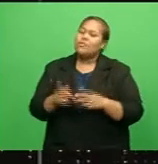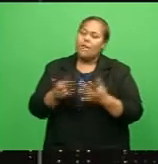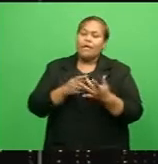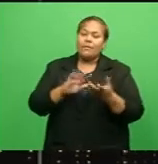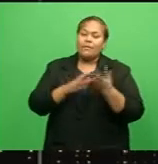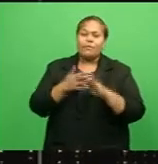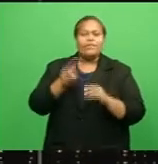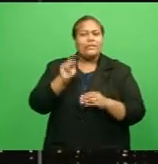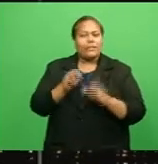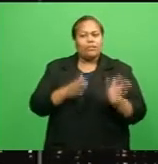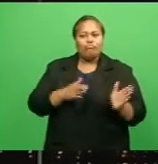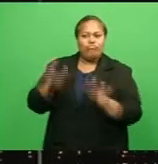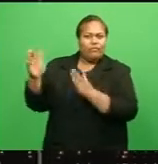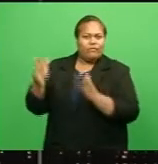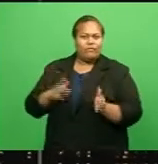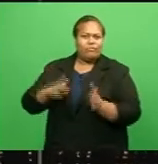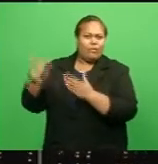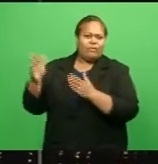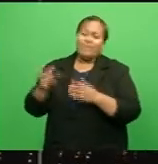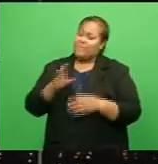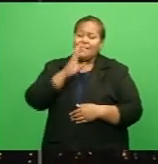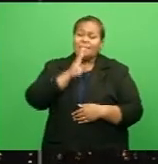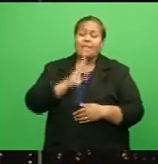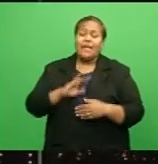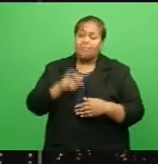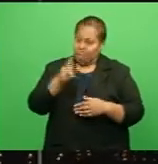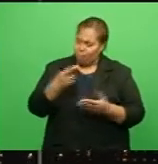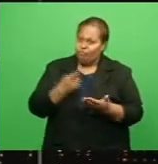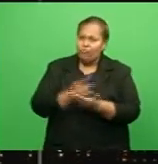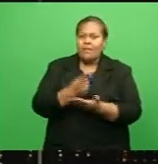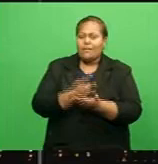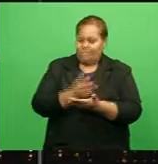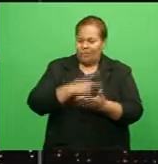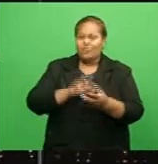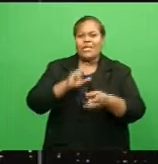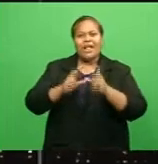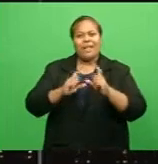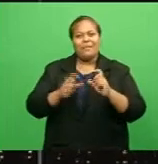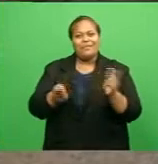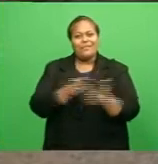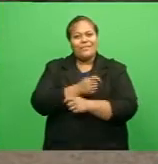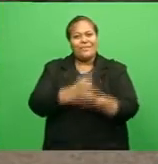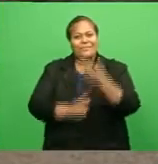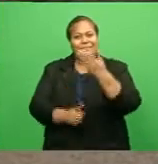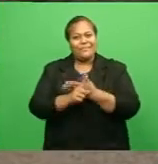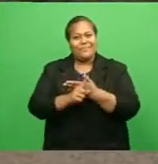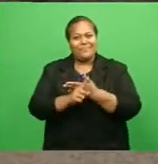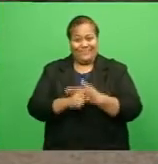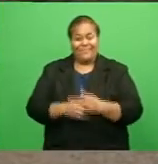well, calling it a sad reality of climate change. Kelly Vadala reports.